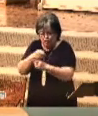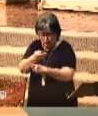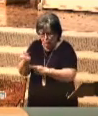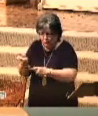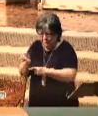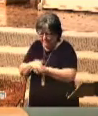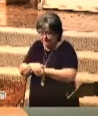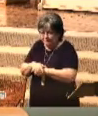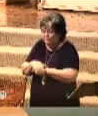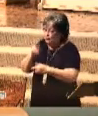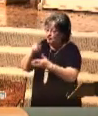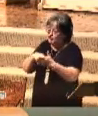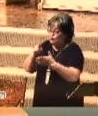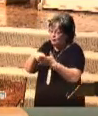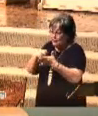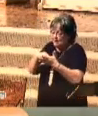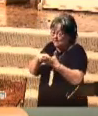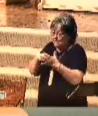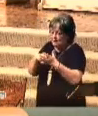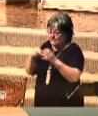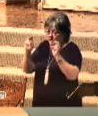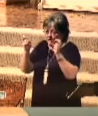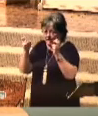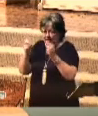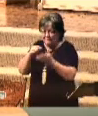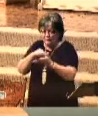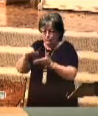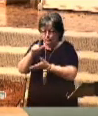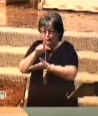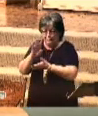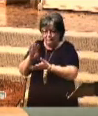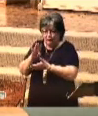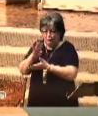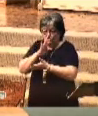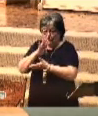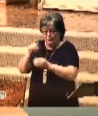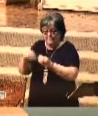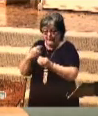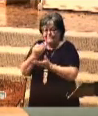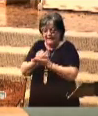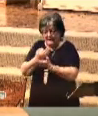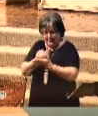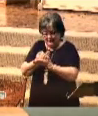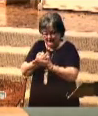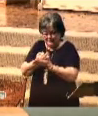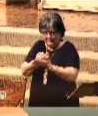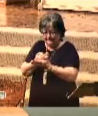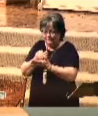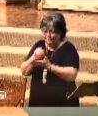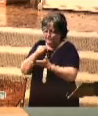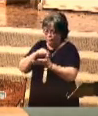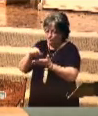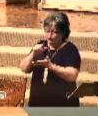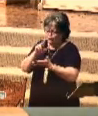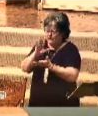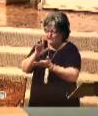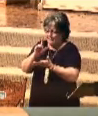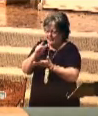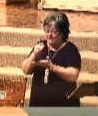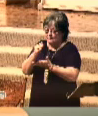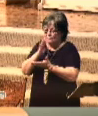read the context, you'll find back in verse 24, he talks about finances. Verse 25, he talks about